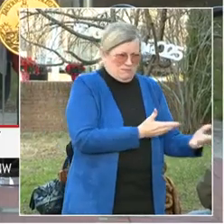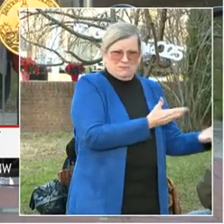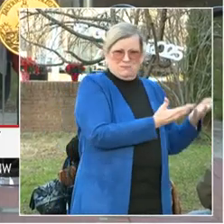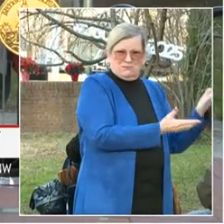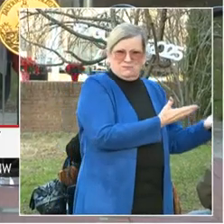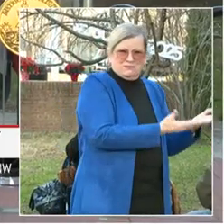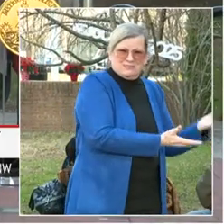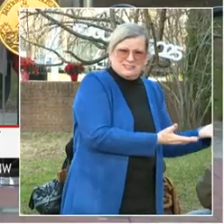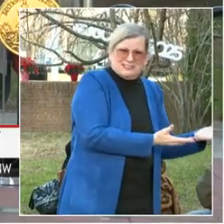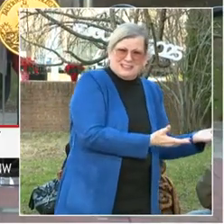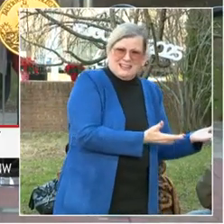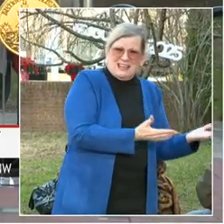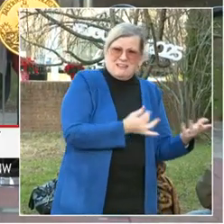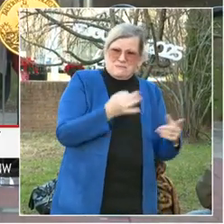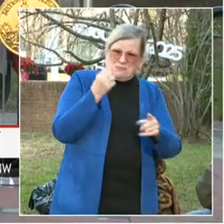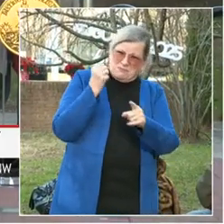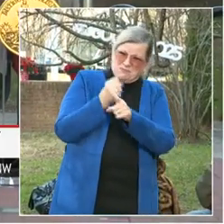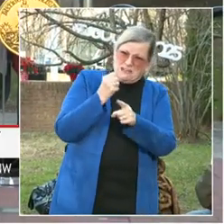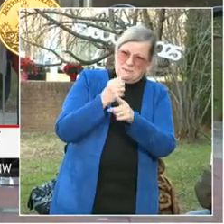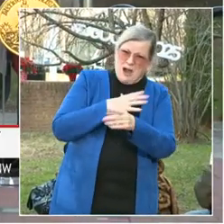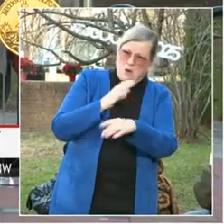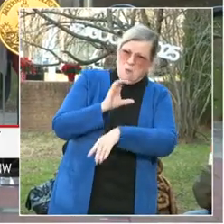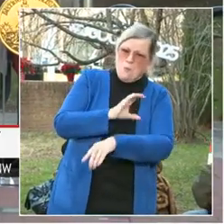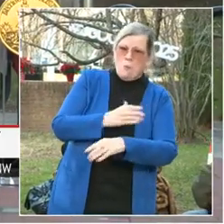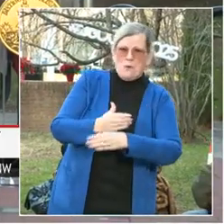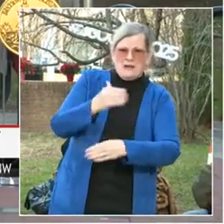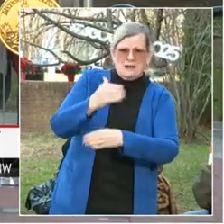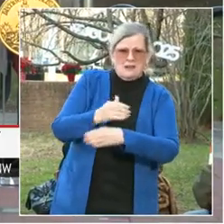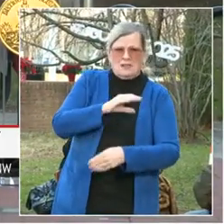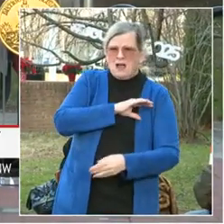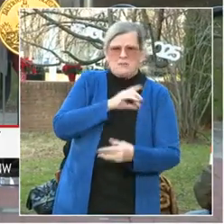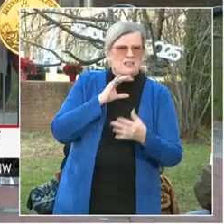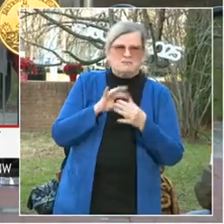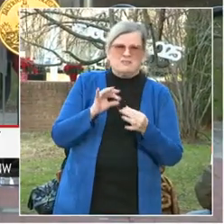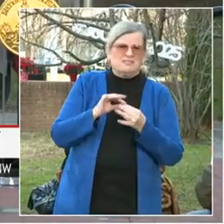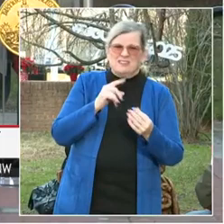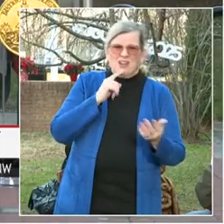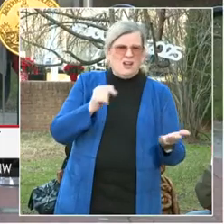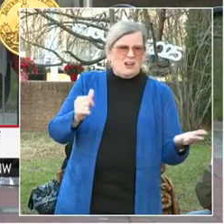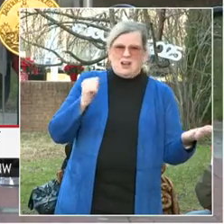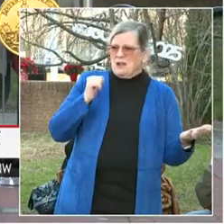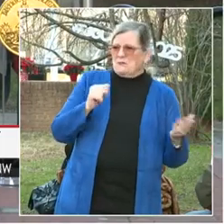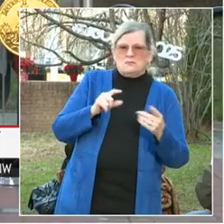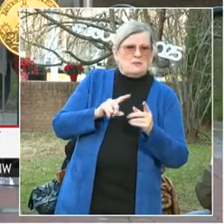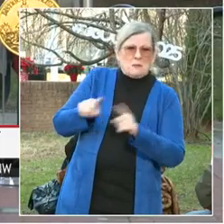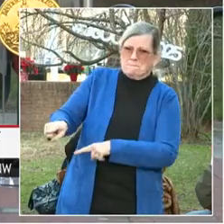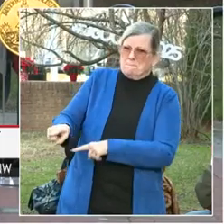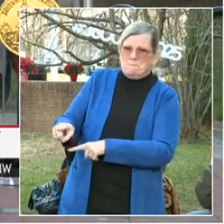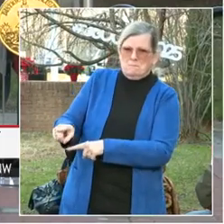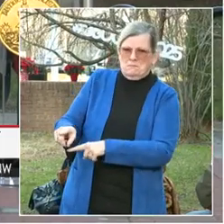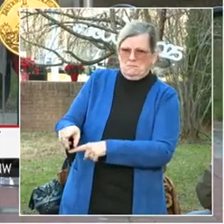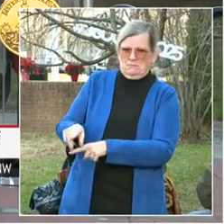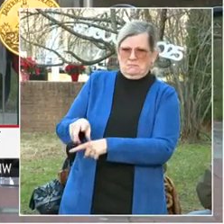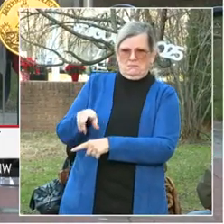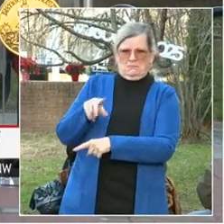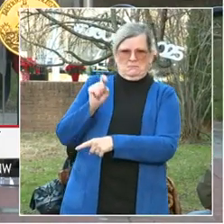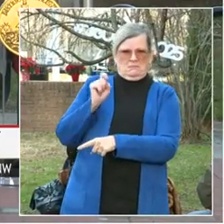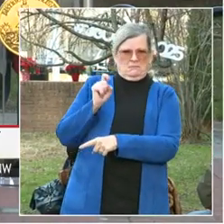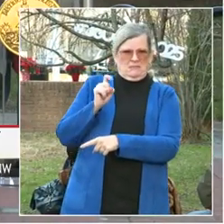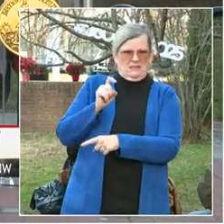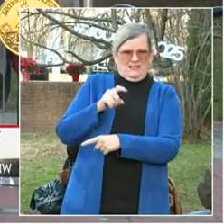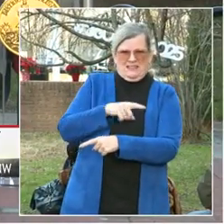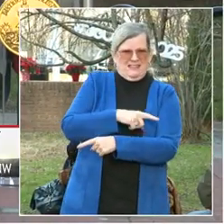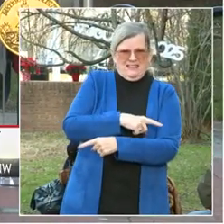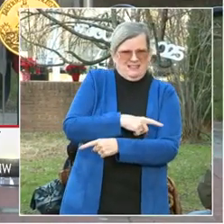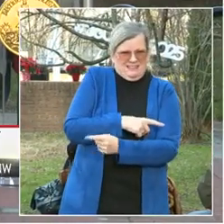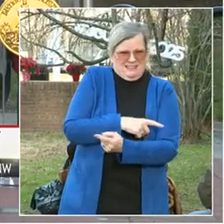my window, and the police told me that they wouldn't come, that it was only against the law to throw heavy things out the window if